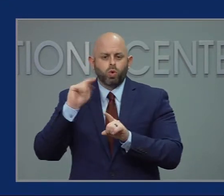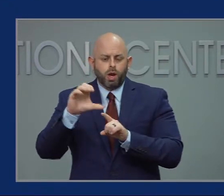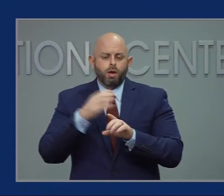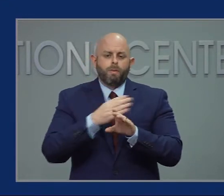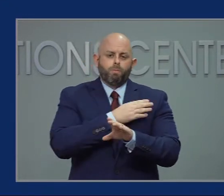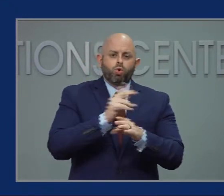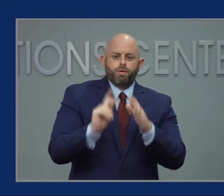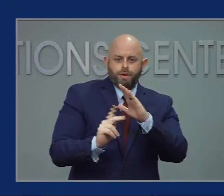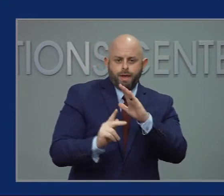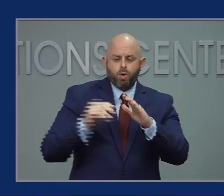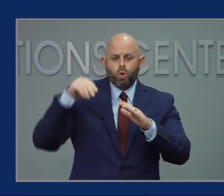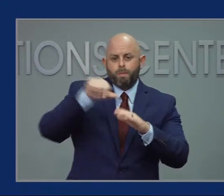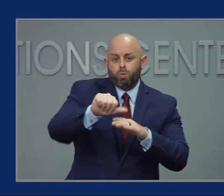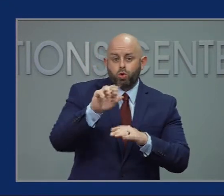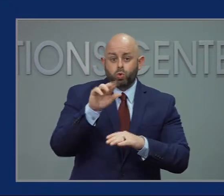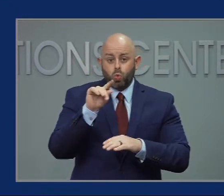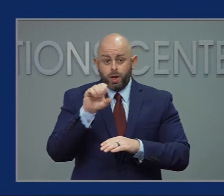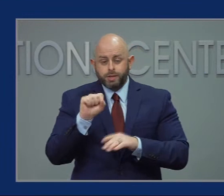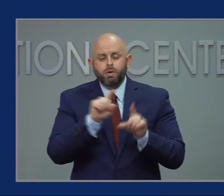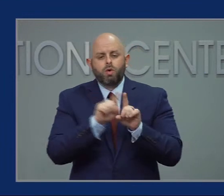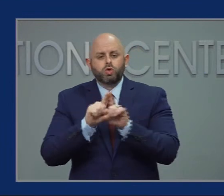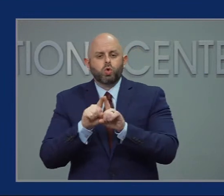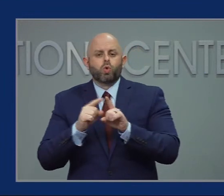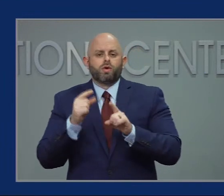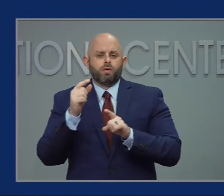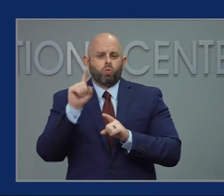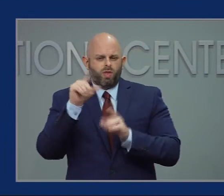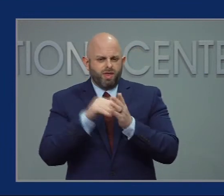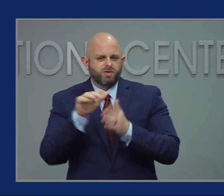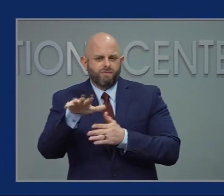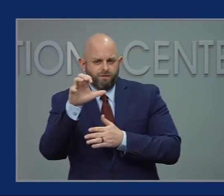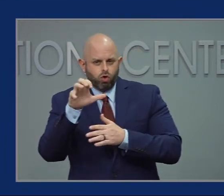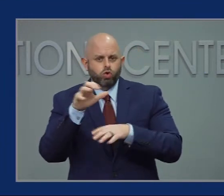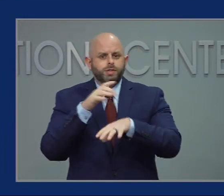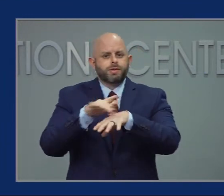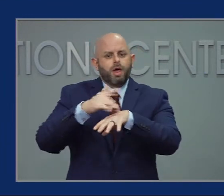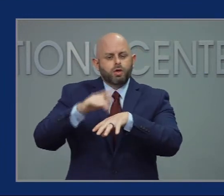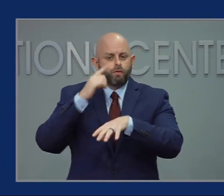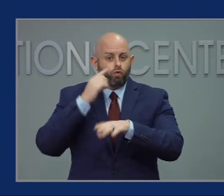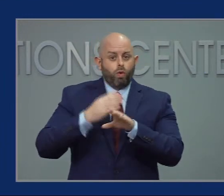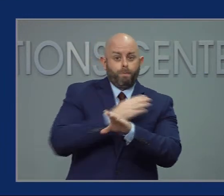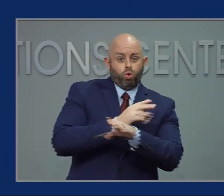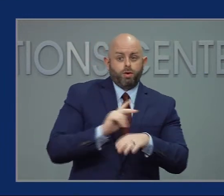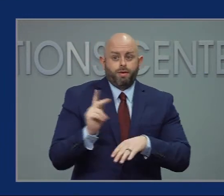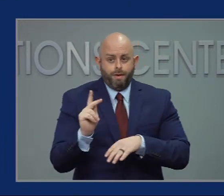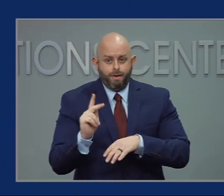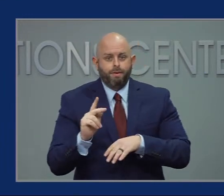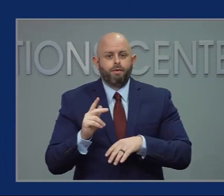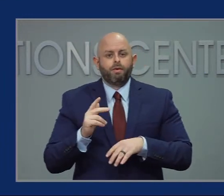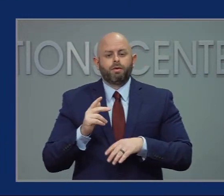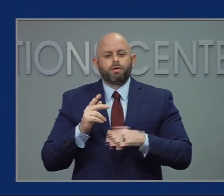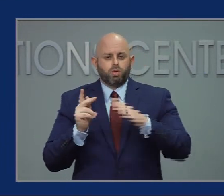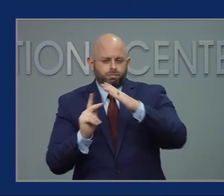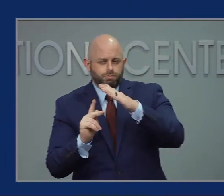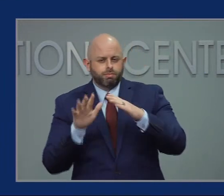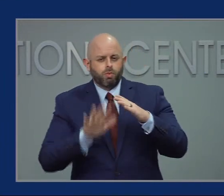reimbursement rates and another 1,500 slots for pre-K across the